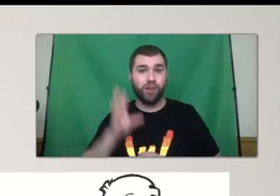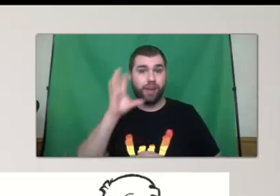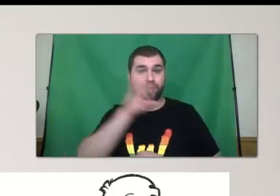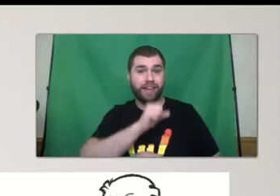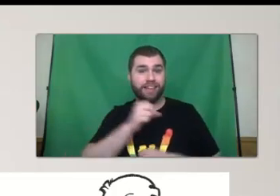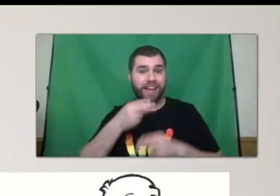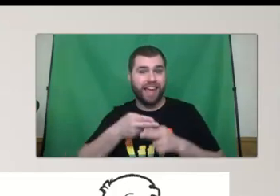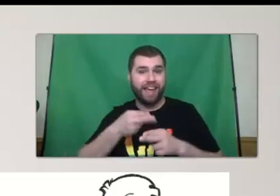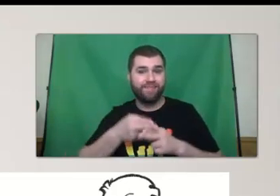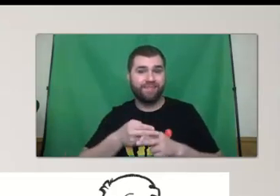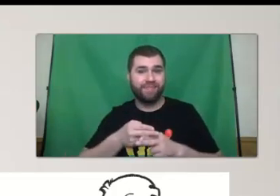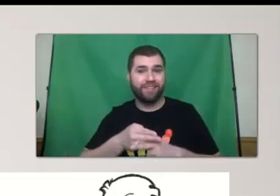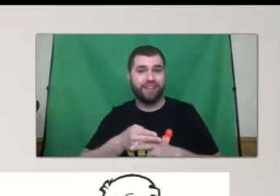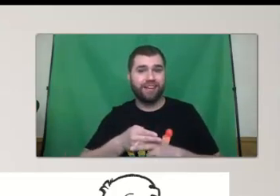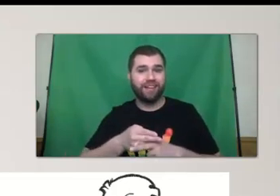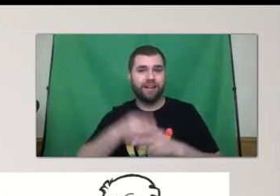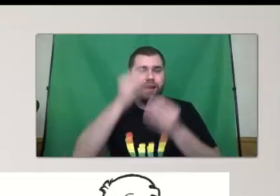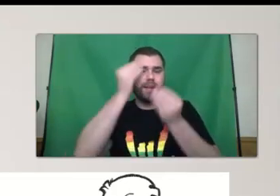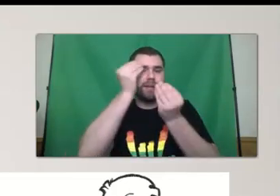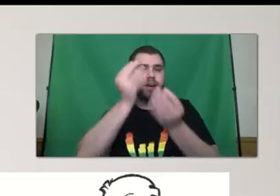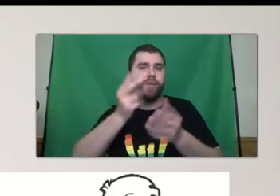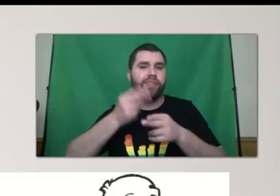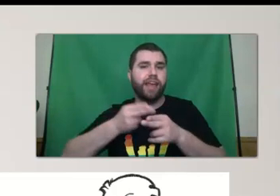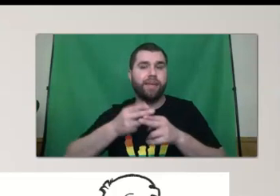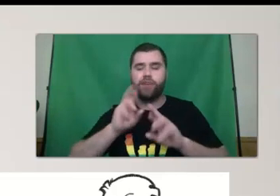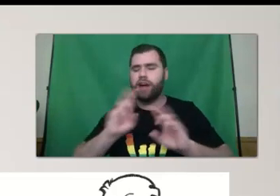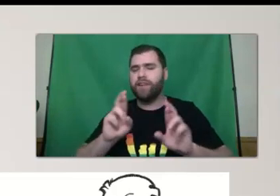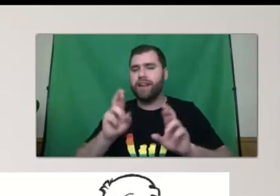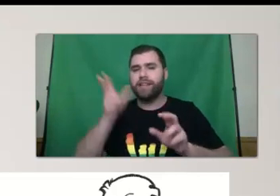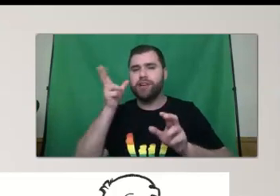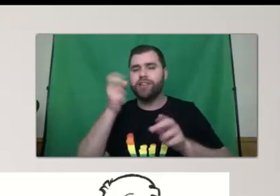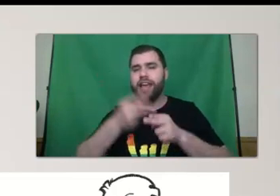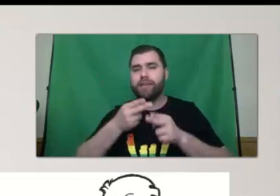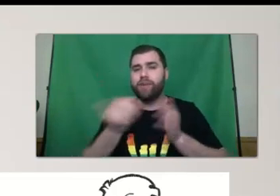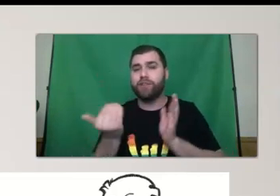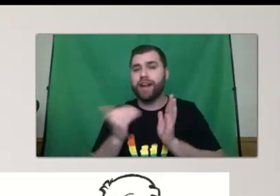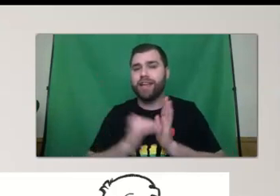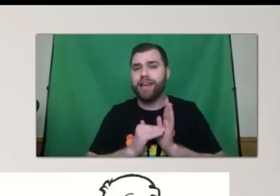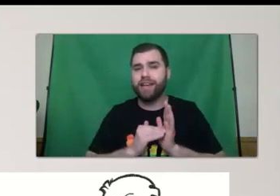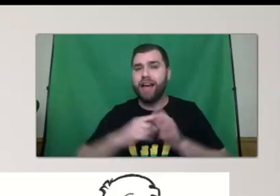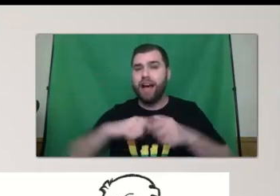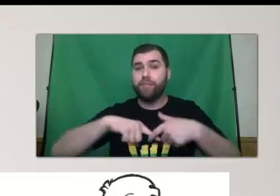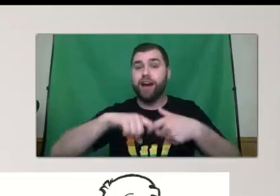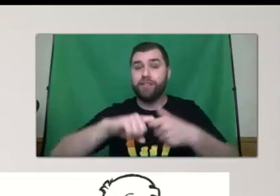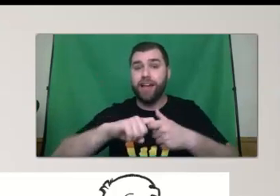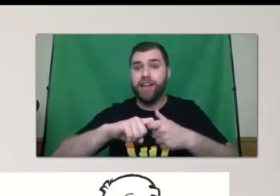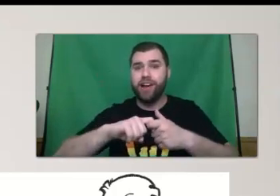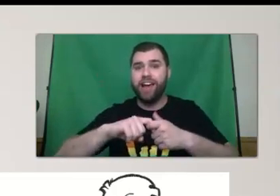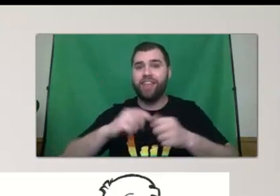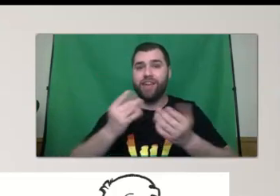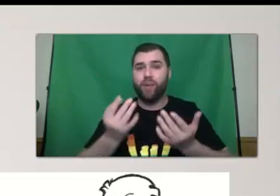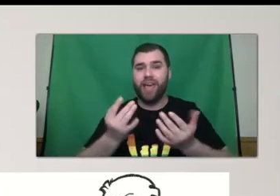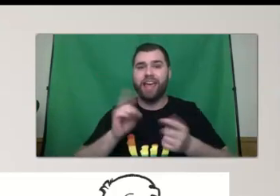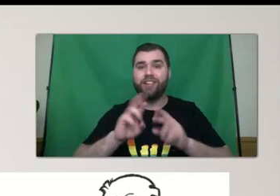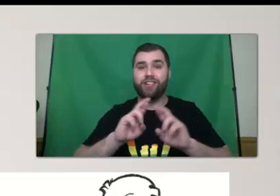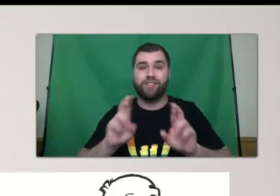Were you able to guess the name? Let me tell you what the name. If you're not ready to hear the name and you want to try it again, I would pause it right here and